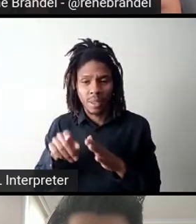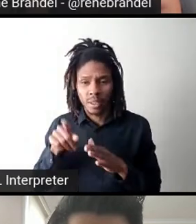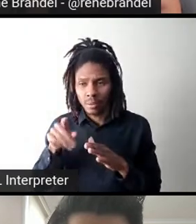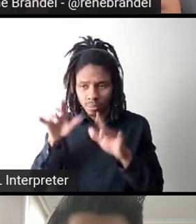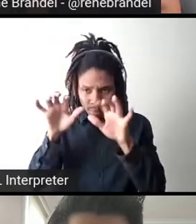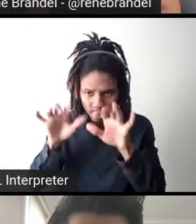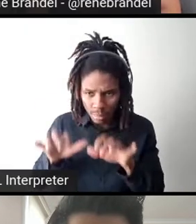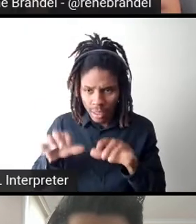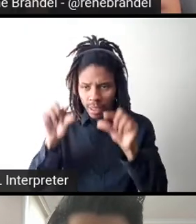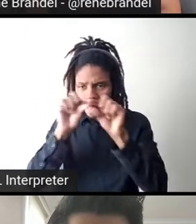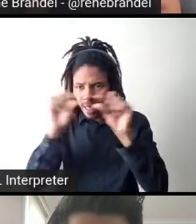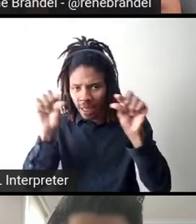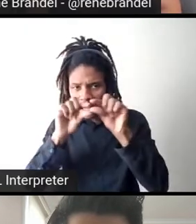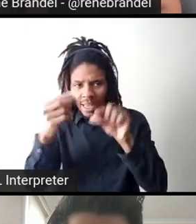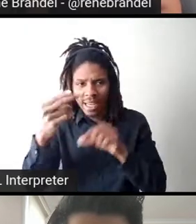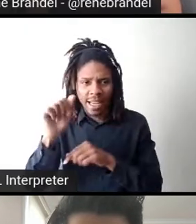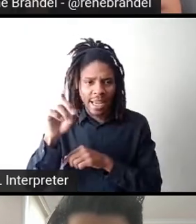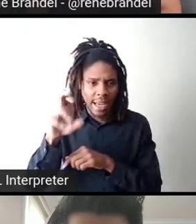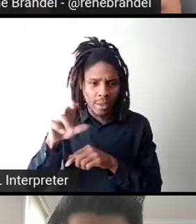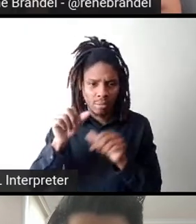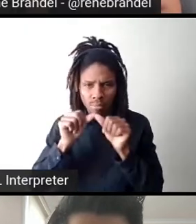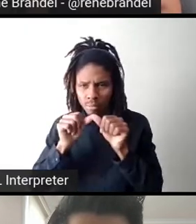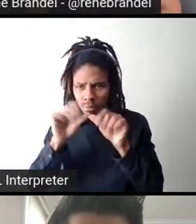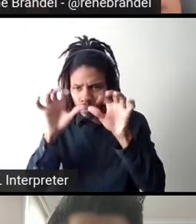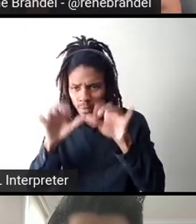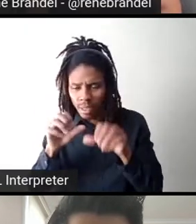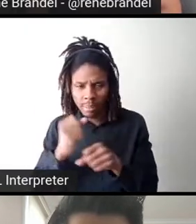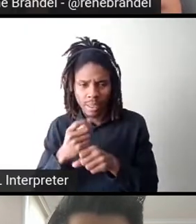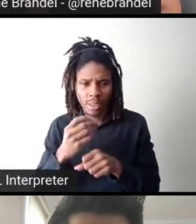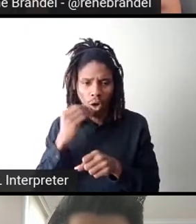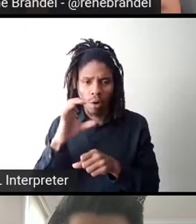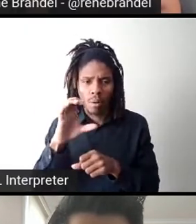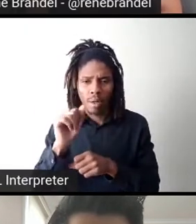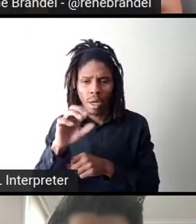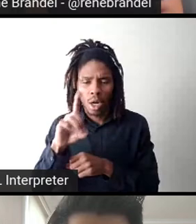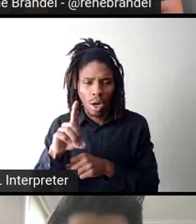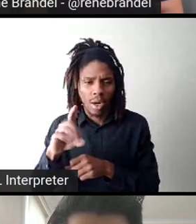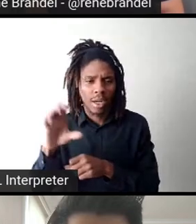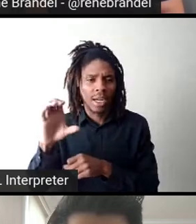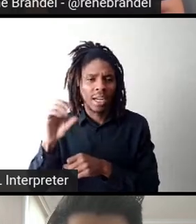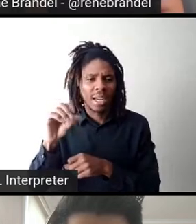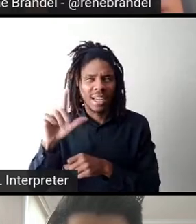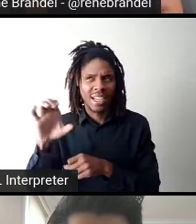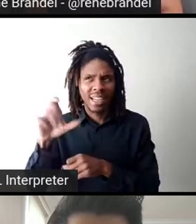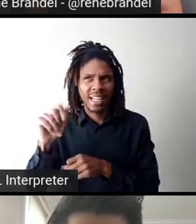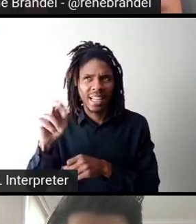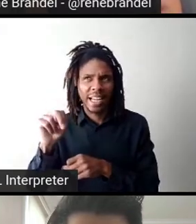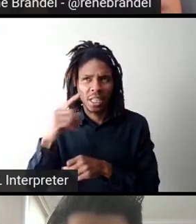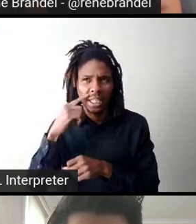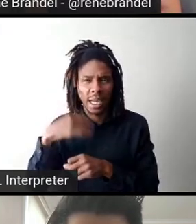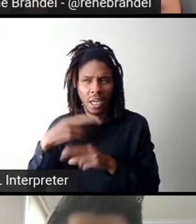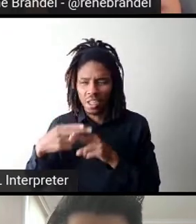can kind of keep going at this and make the home card collection, I believe is what I called it earlier.